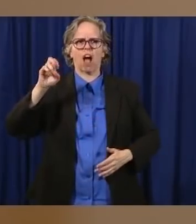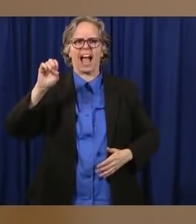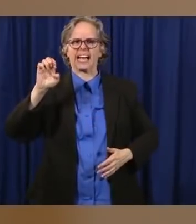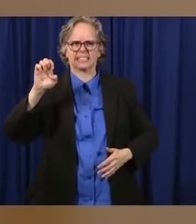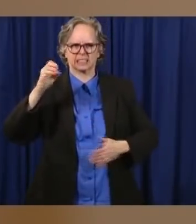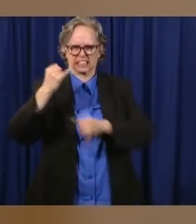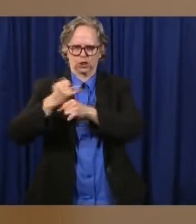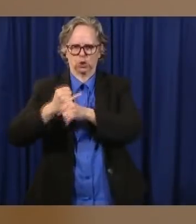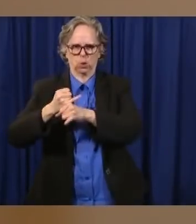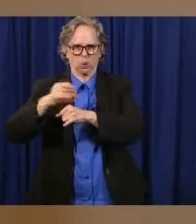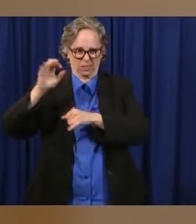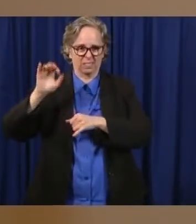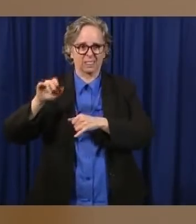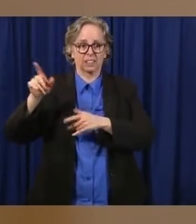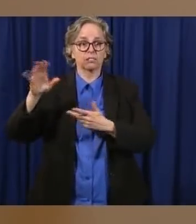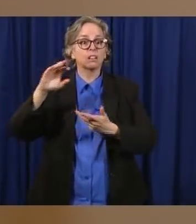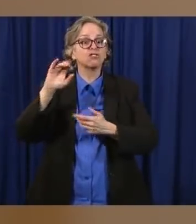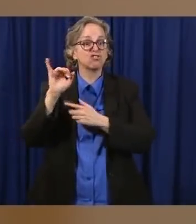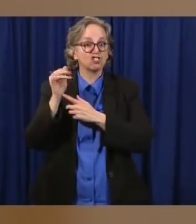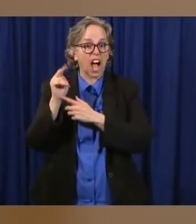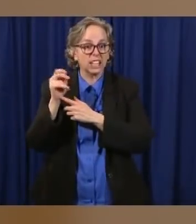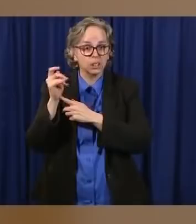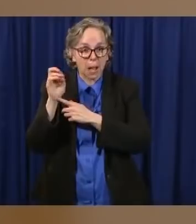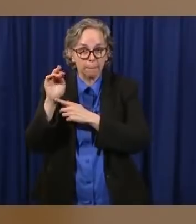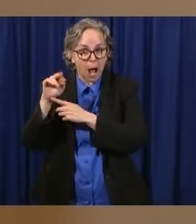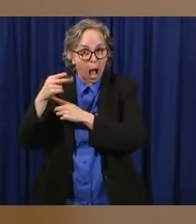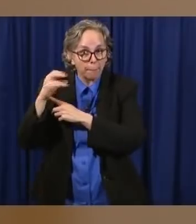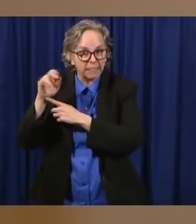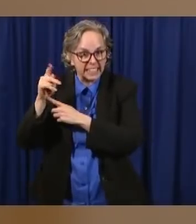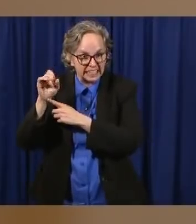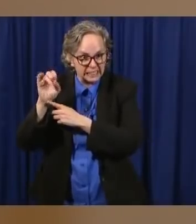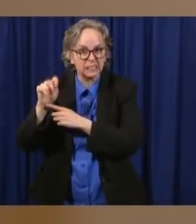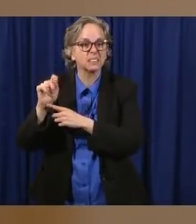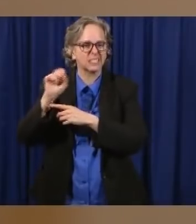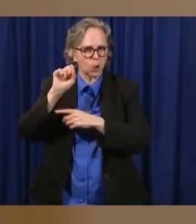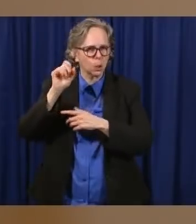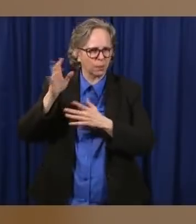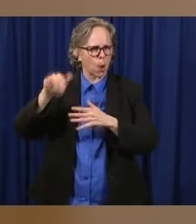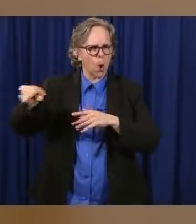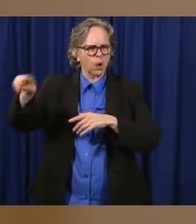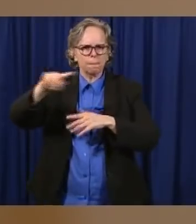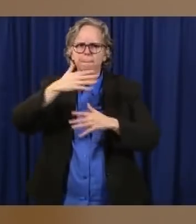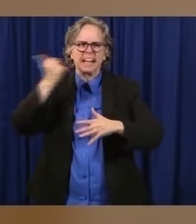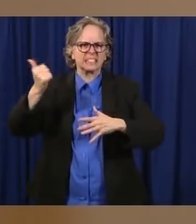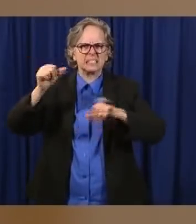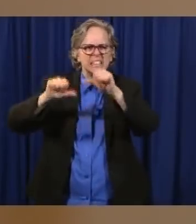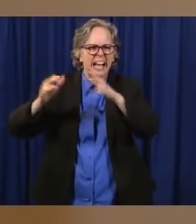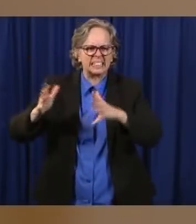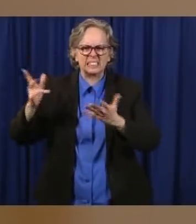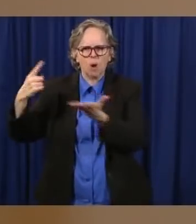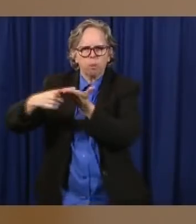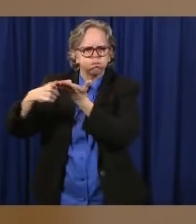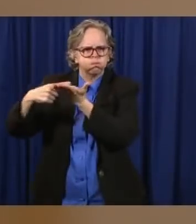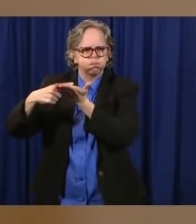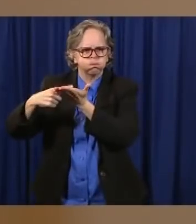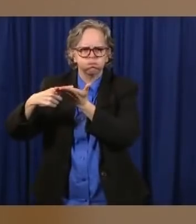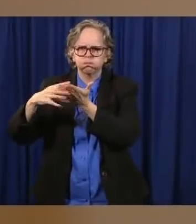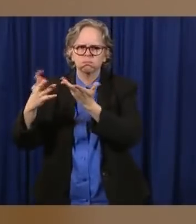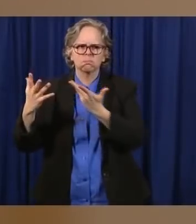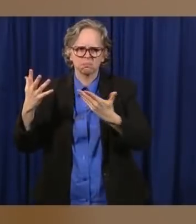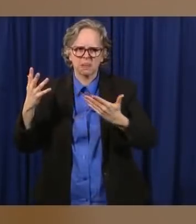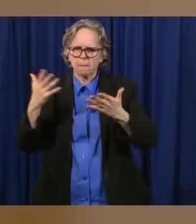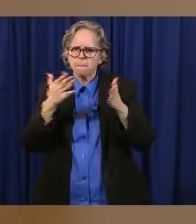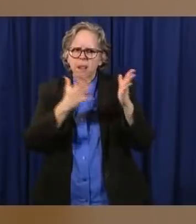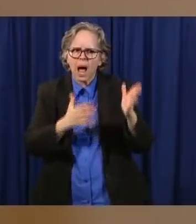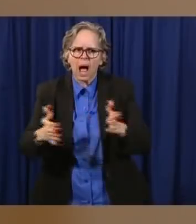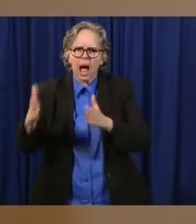Johns Hopkins and then around the world, you're seeing all the best scientists talk about how do you responsibly